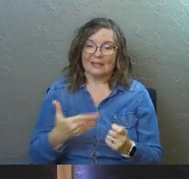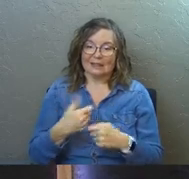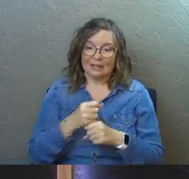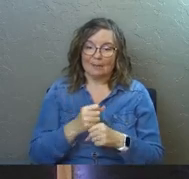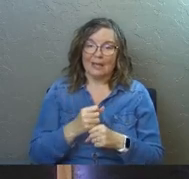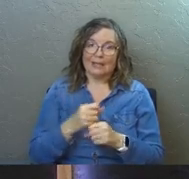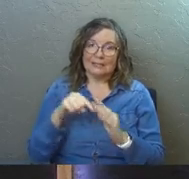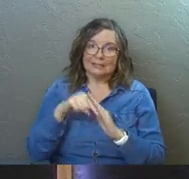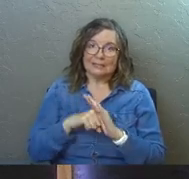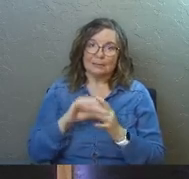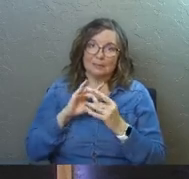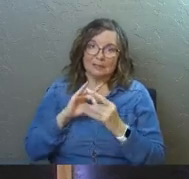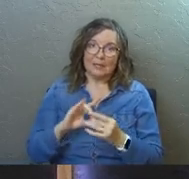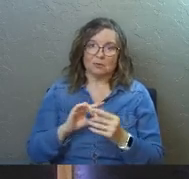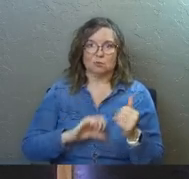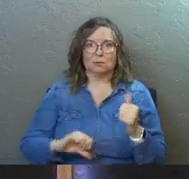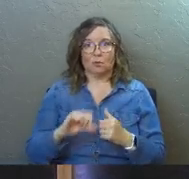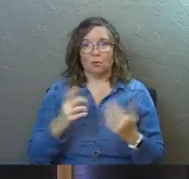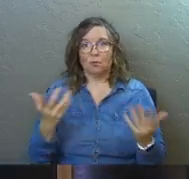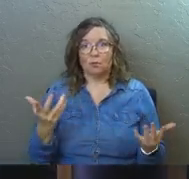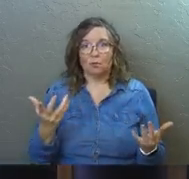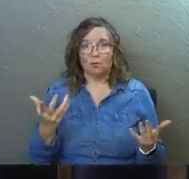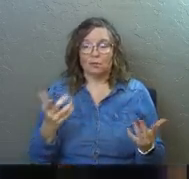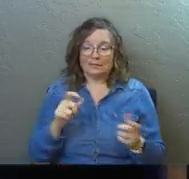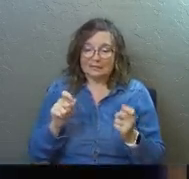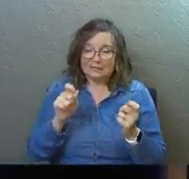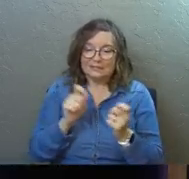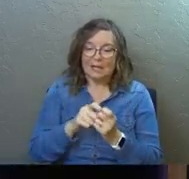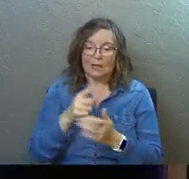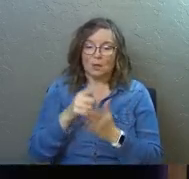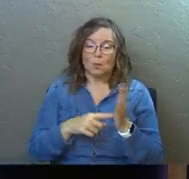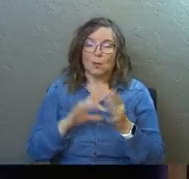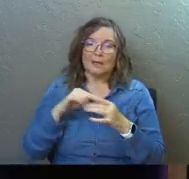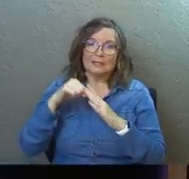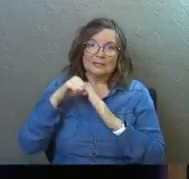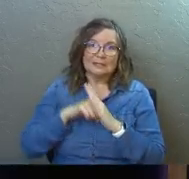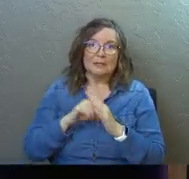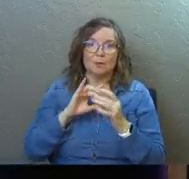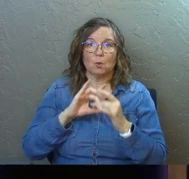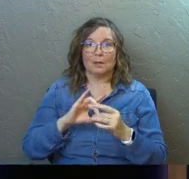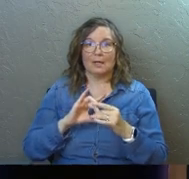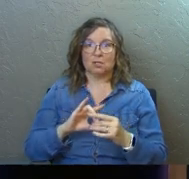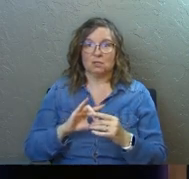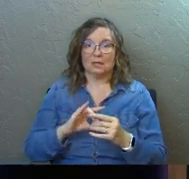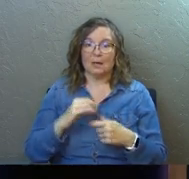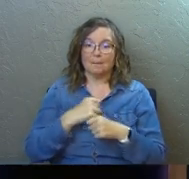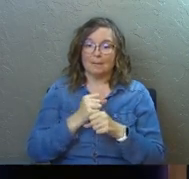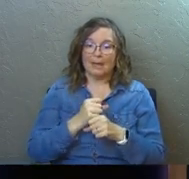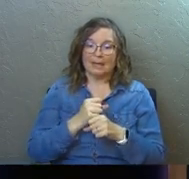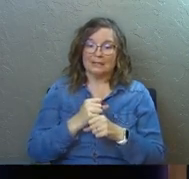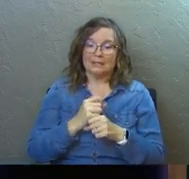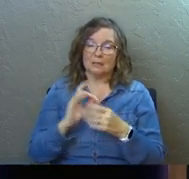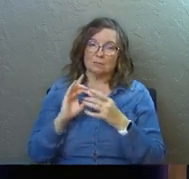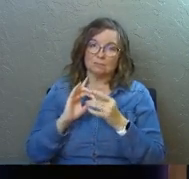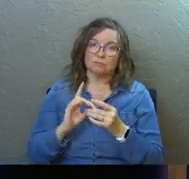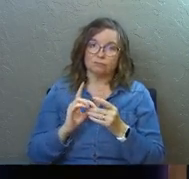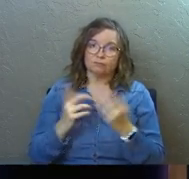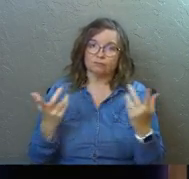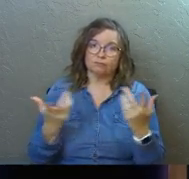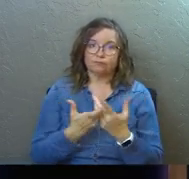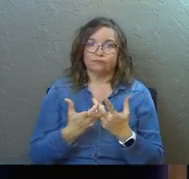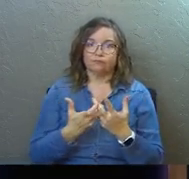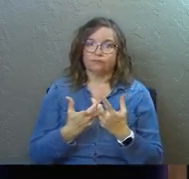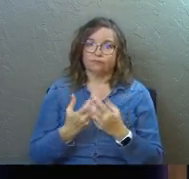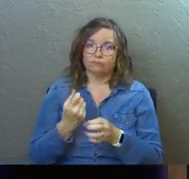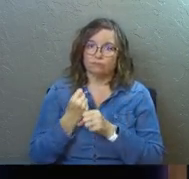that makes us deeply connected to each other. It's exactly what deepens our relationship and makes the bonds really, really